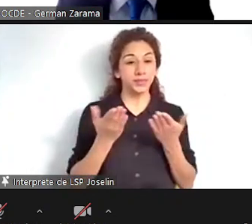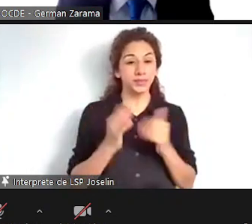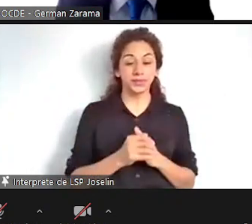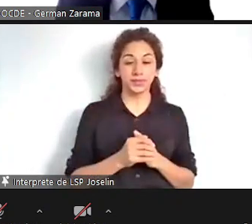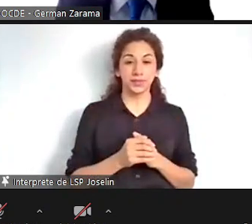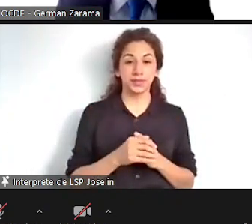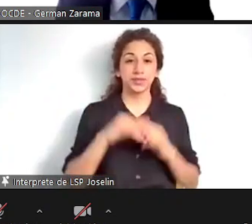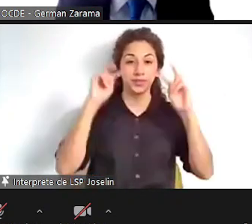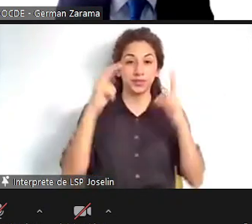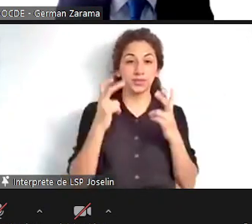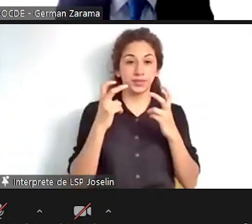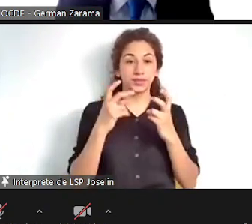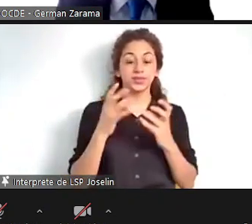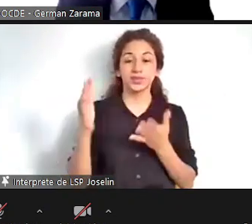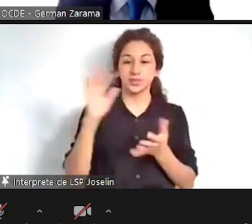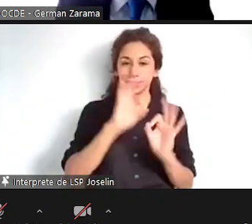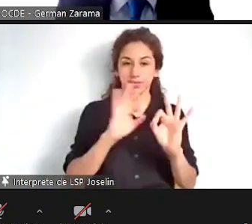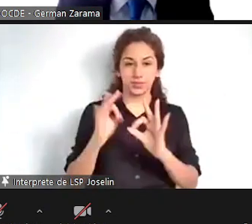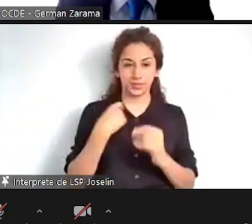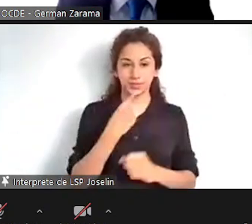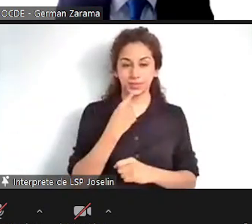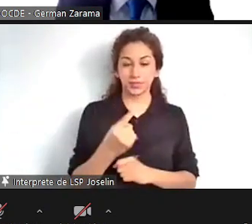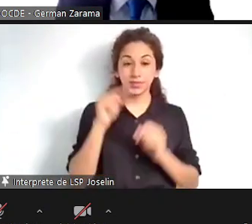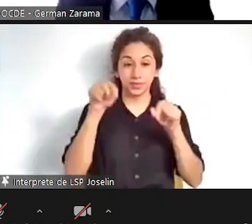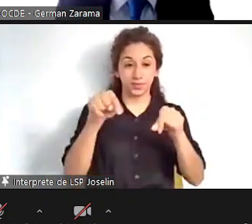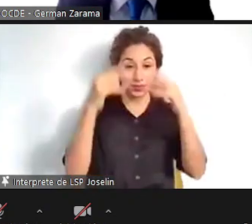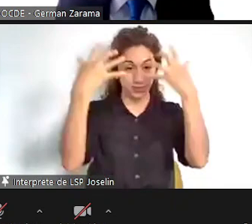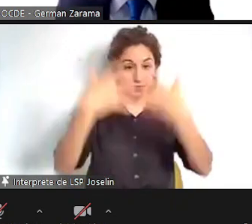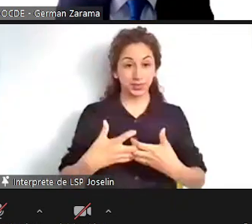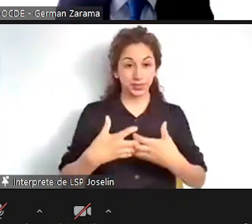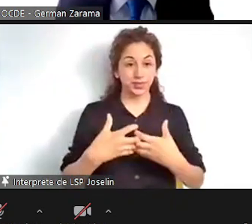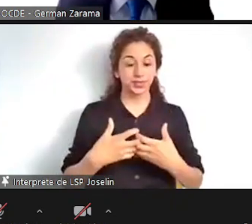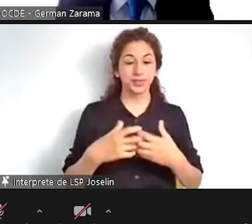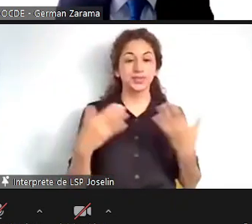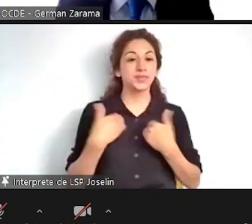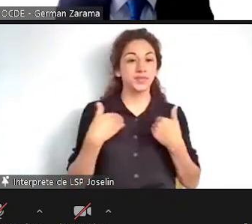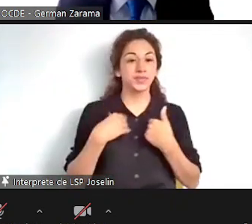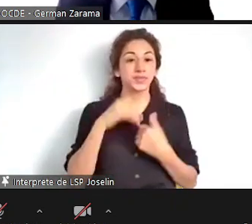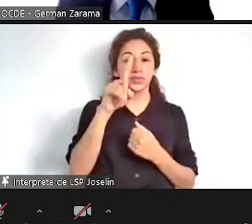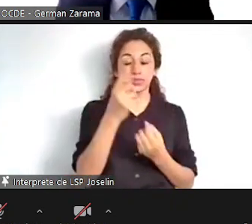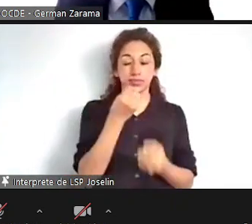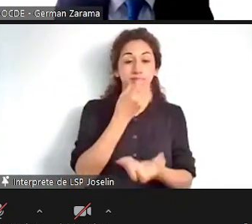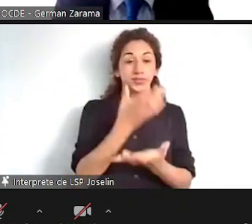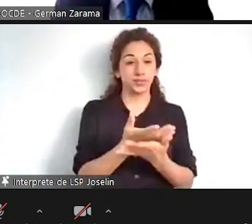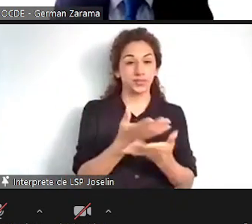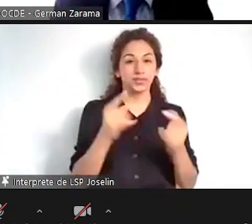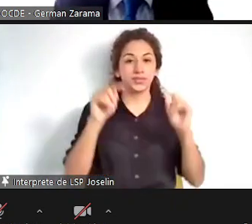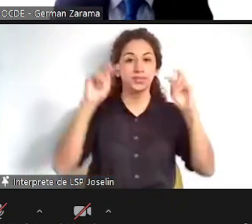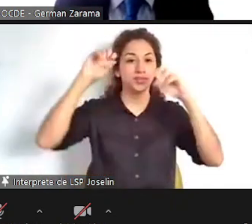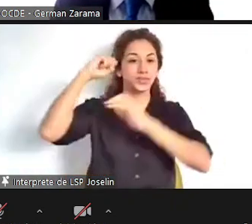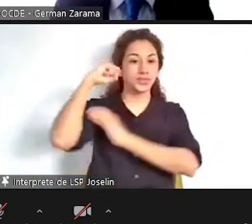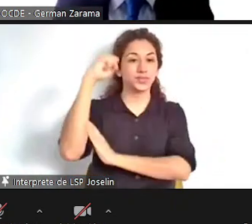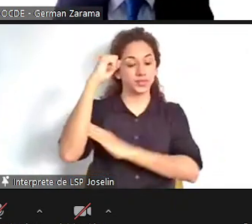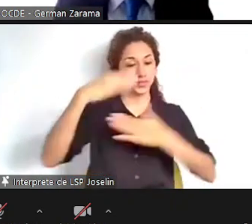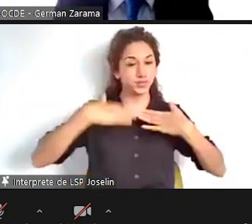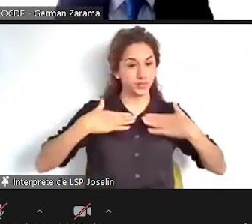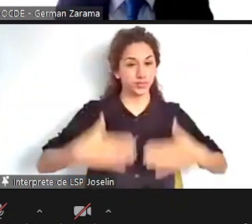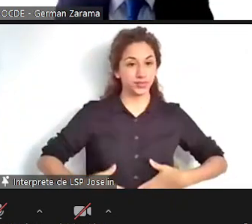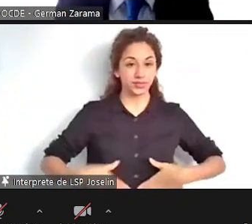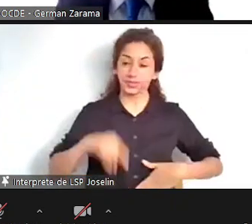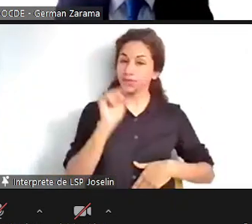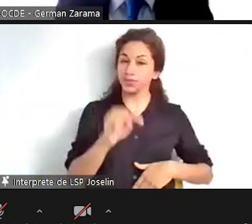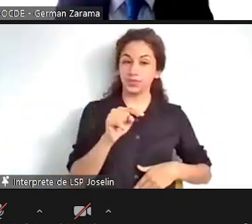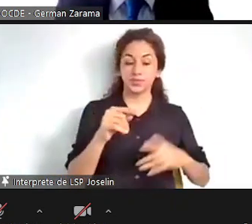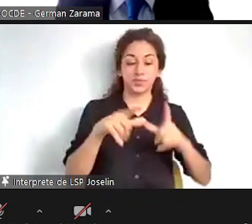that is why the role of formal agriculture businesses is a guarantee of human rights into